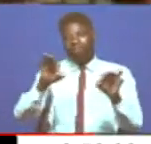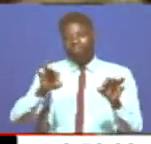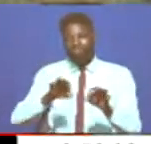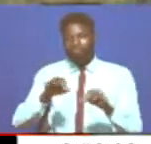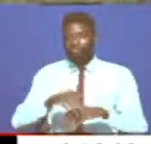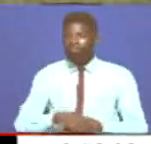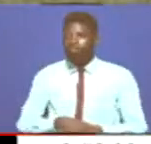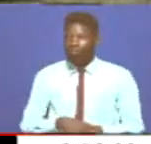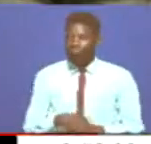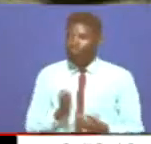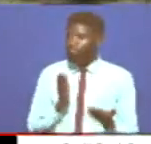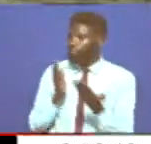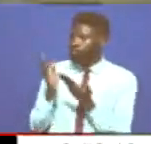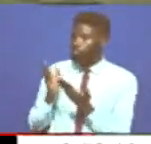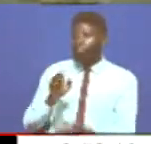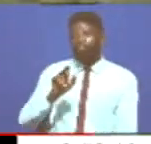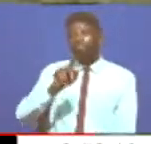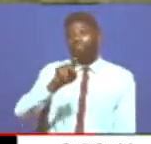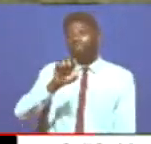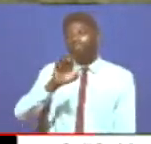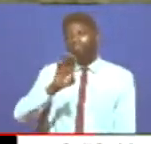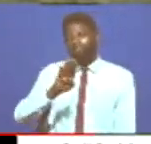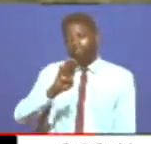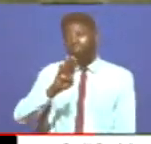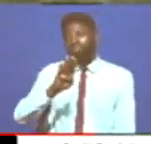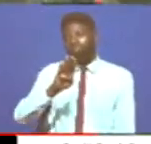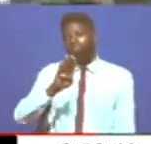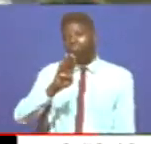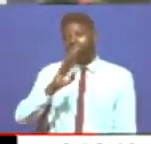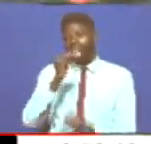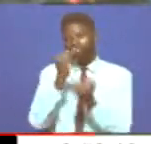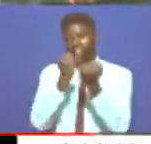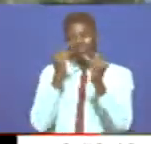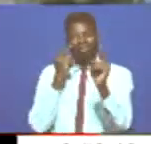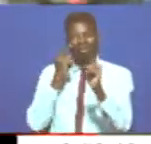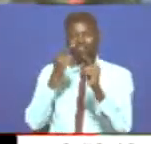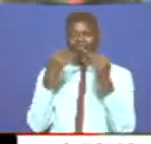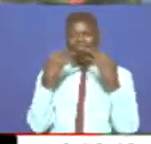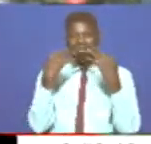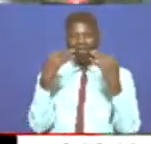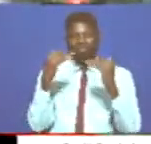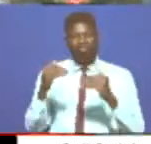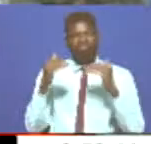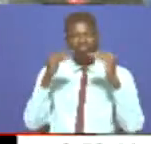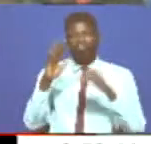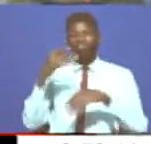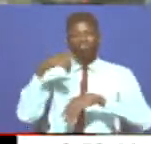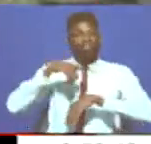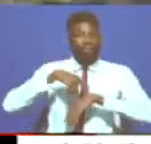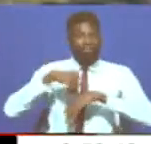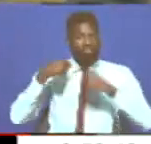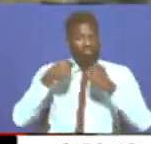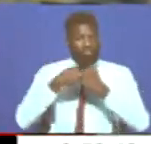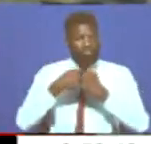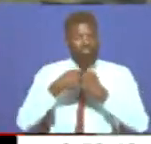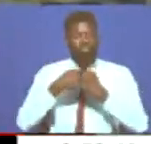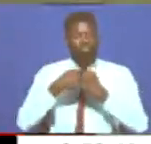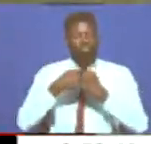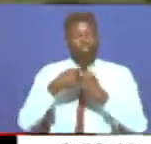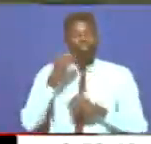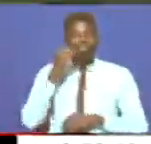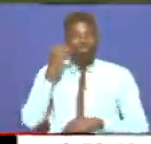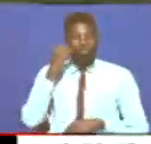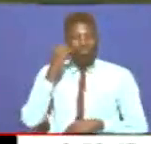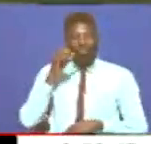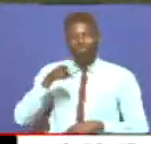Defending champions KCB RFC will on Saturday seek to qualify for the final for the fifth time in a row, playing with home ground advantage at Oraka Sports